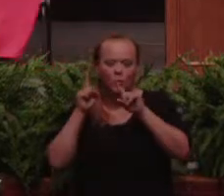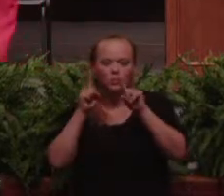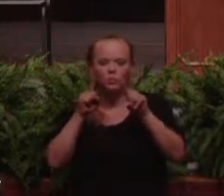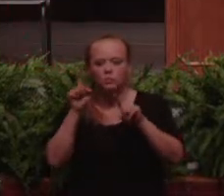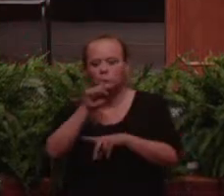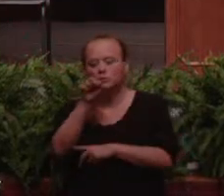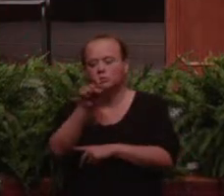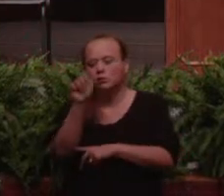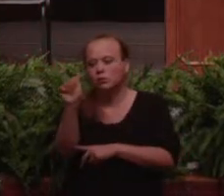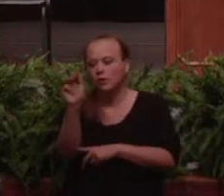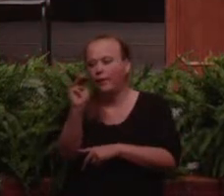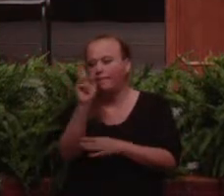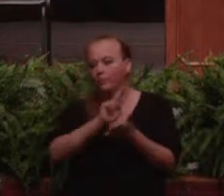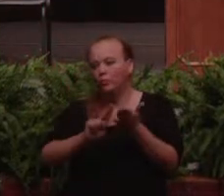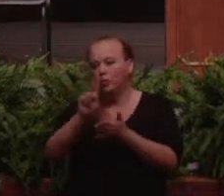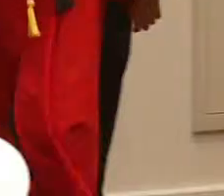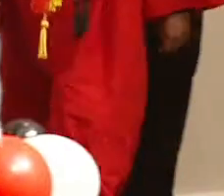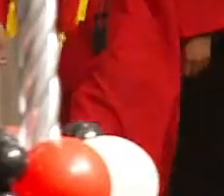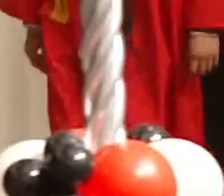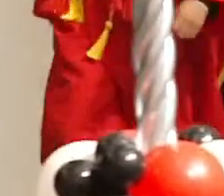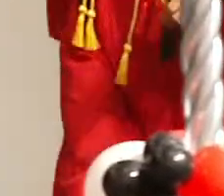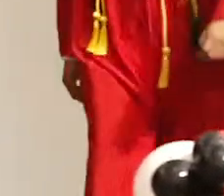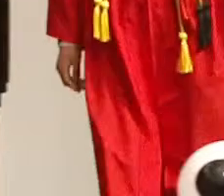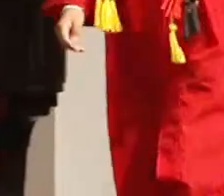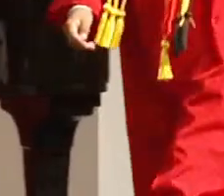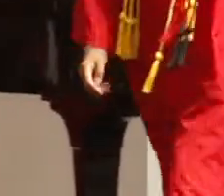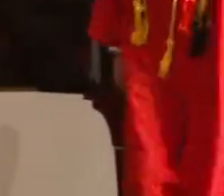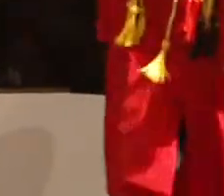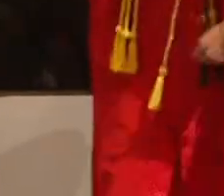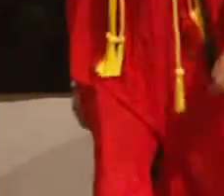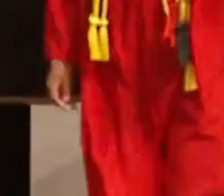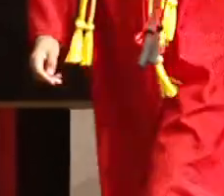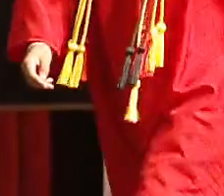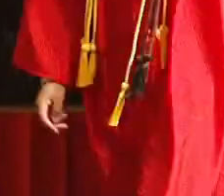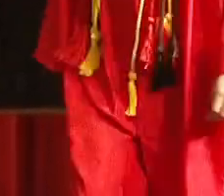Attending Texas A&M University, Miguel Angel Ontiveros.